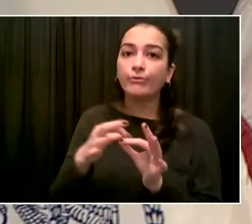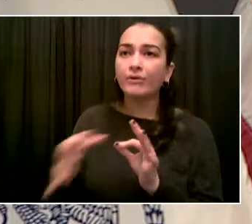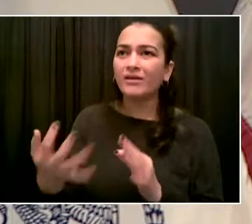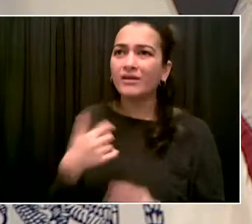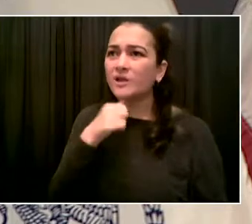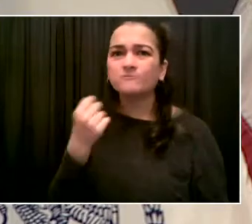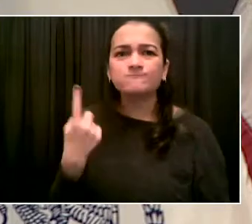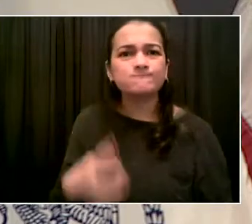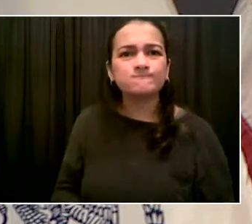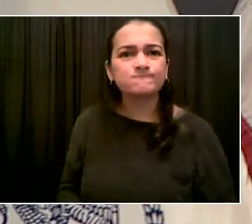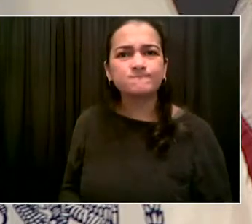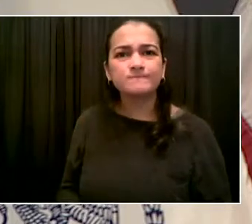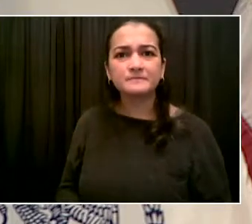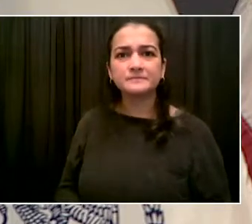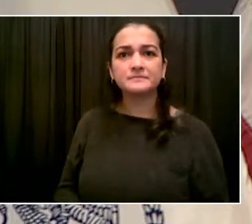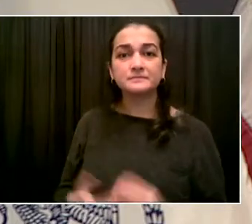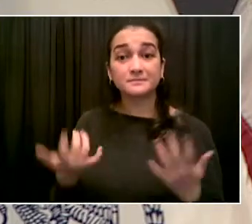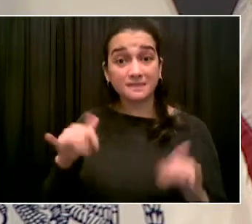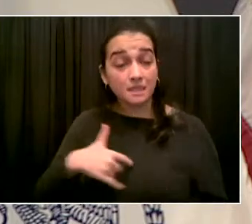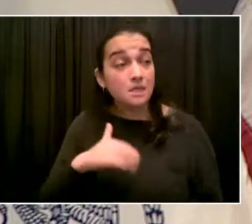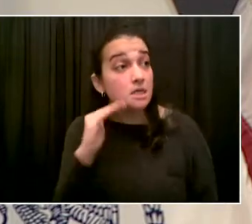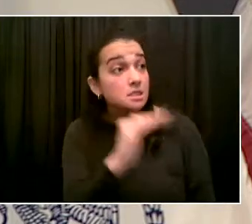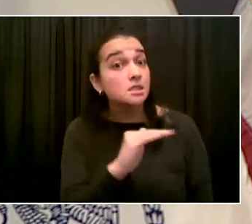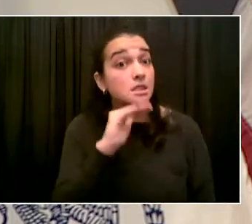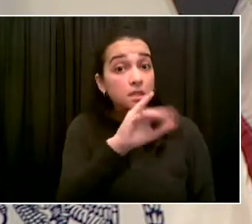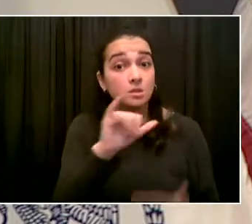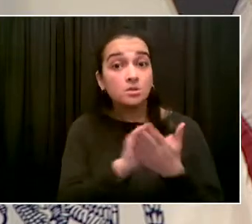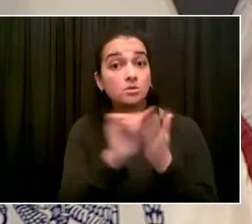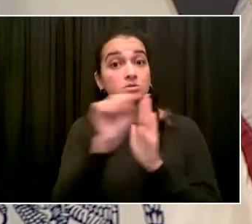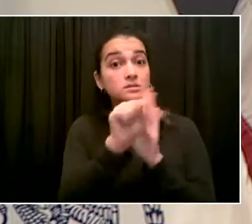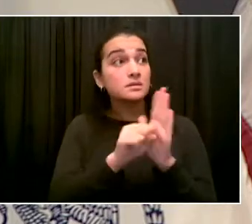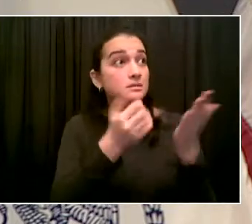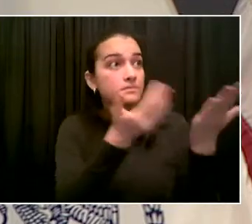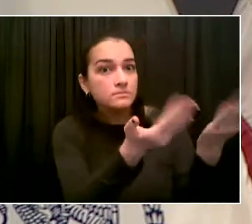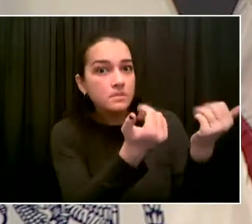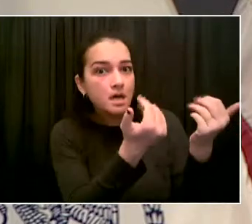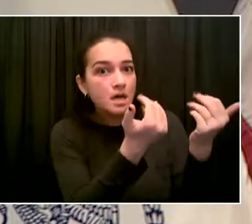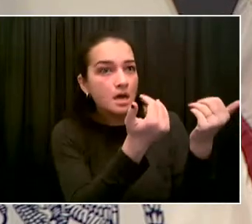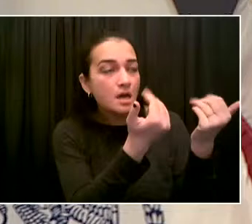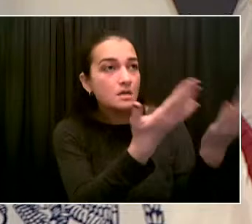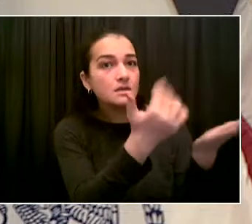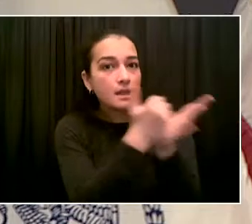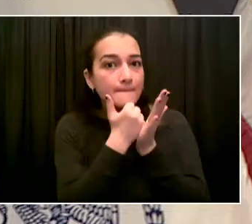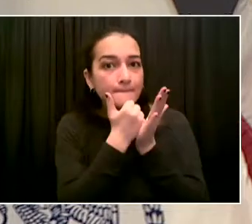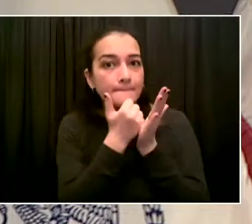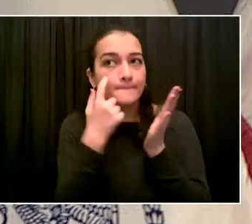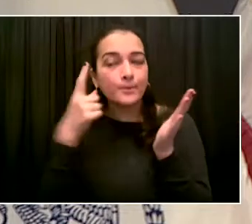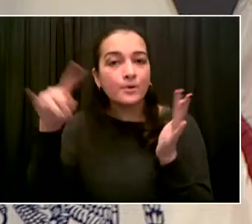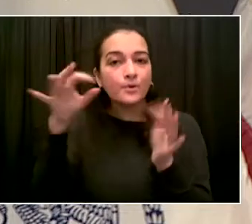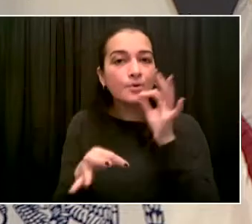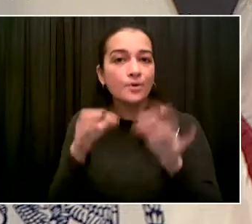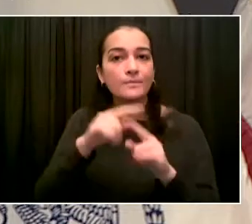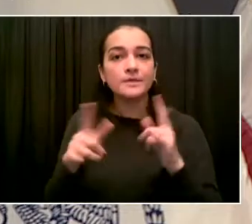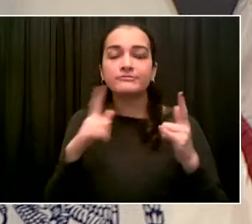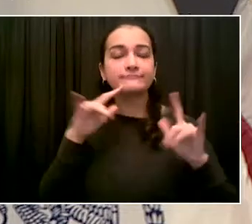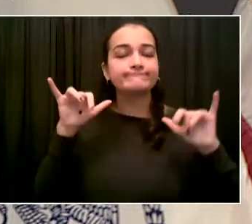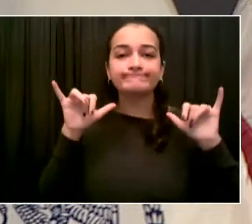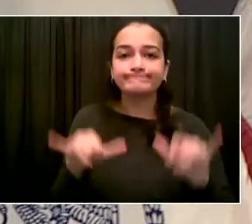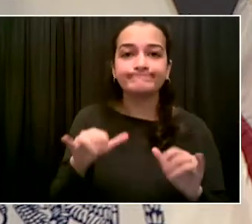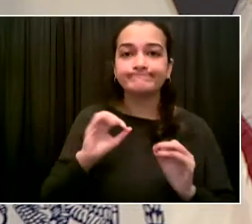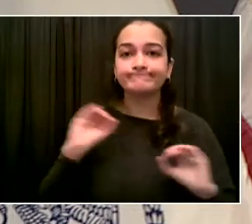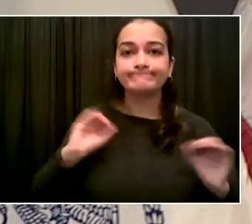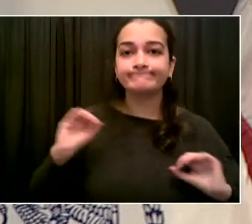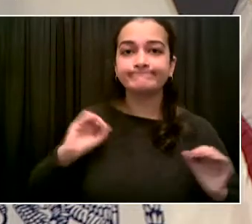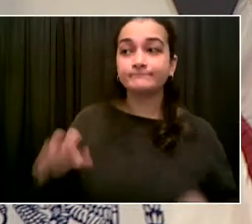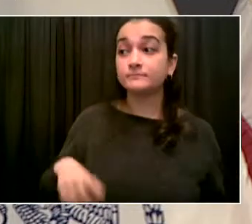action on that front. I do believe in consequences. To your question, you hit it. I do believe in consequences. I do believe we need to focus on smaller offenses,